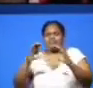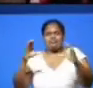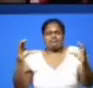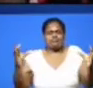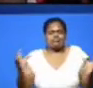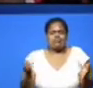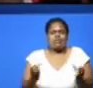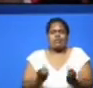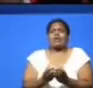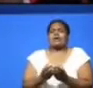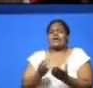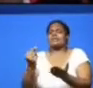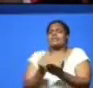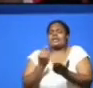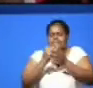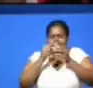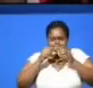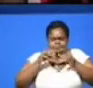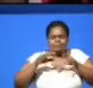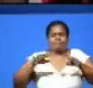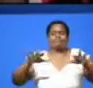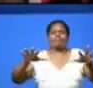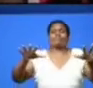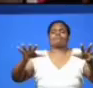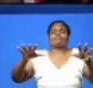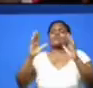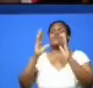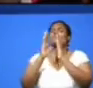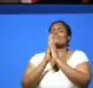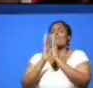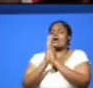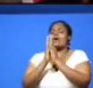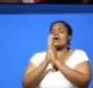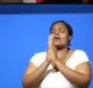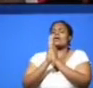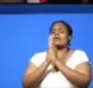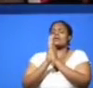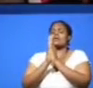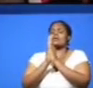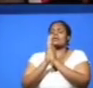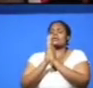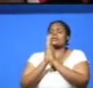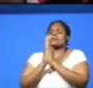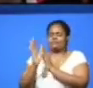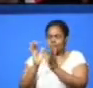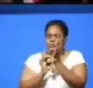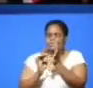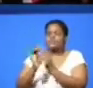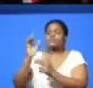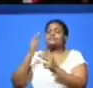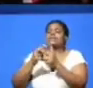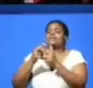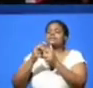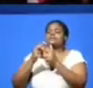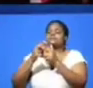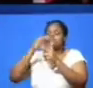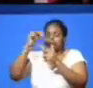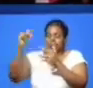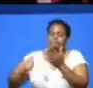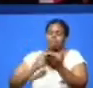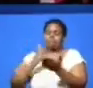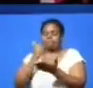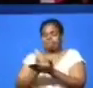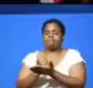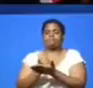voice. It is the prayer of your sinful servant in Jesus' name. And